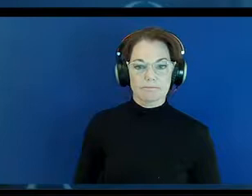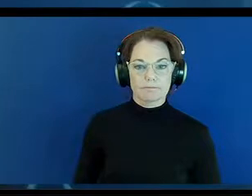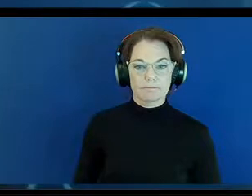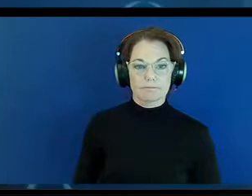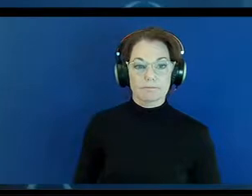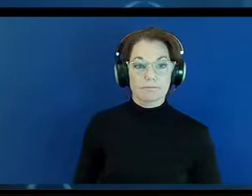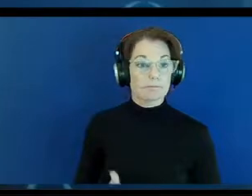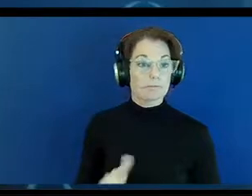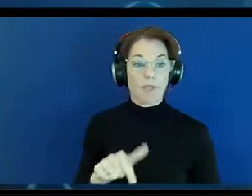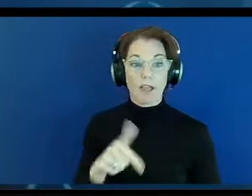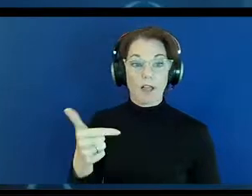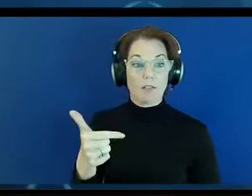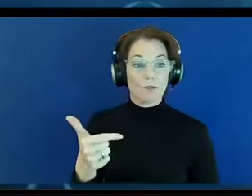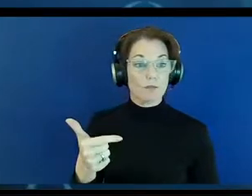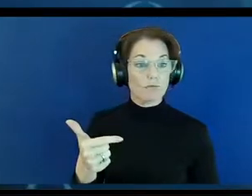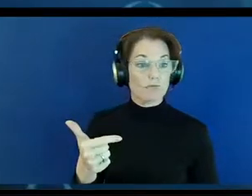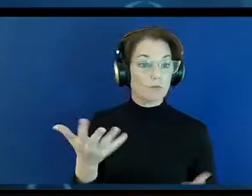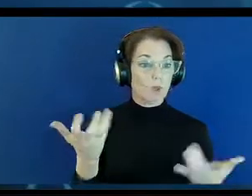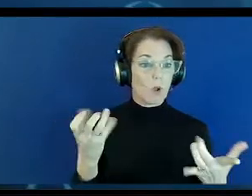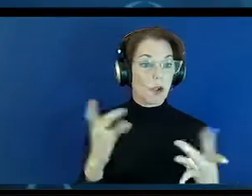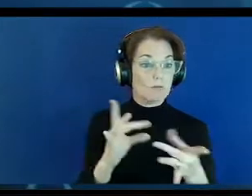Anyone else want to weigh in?